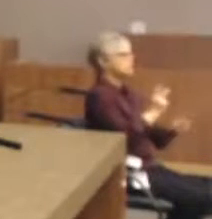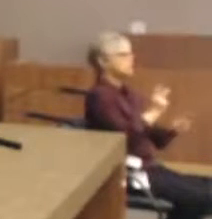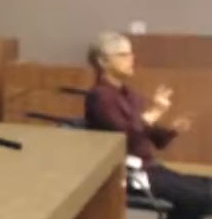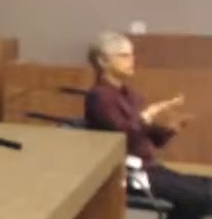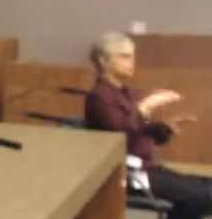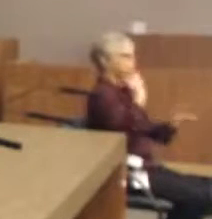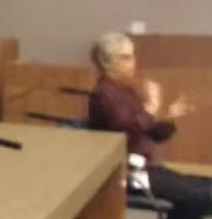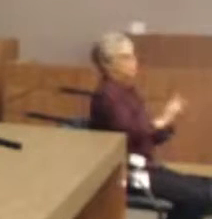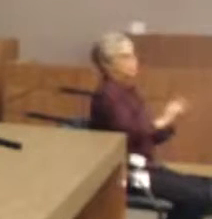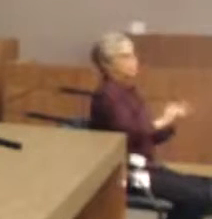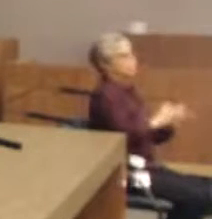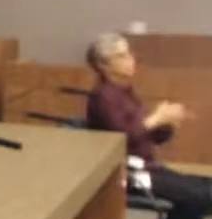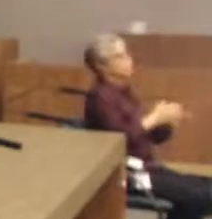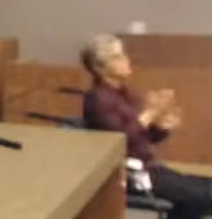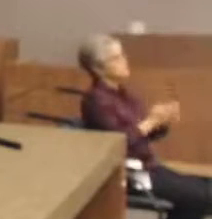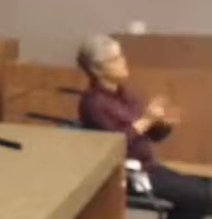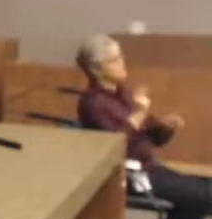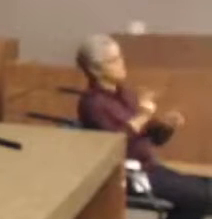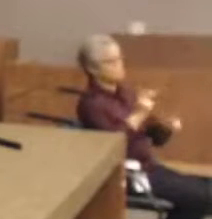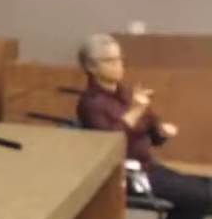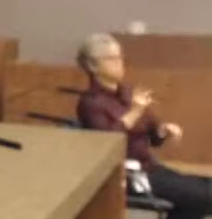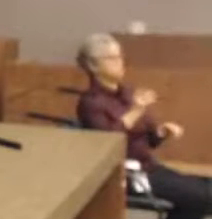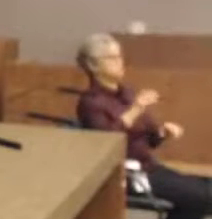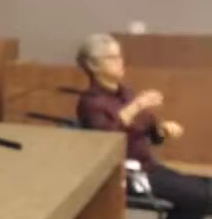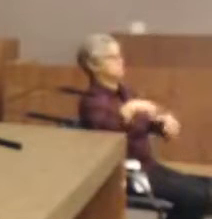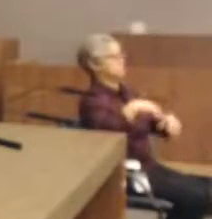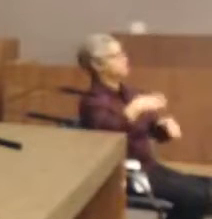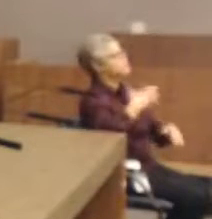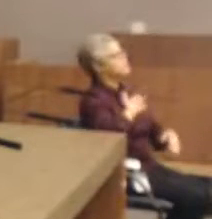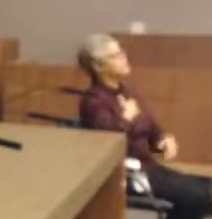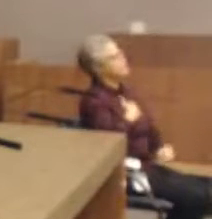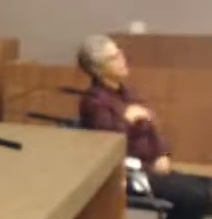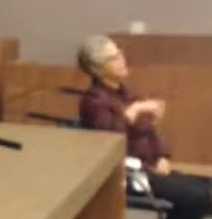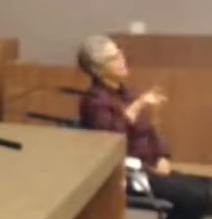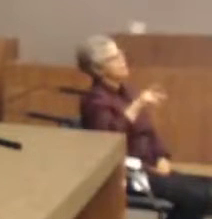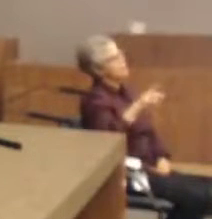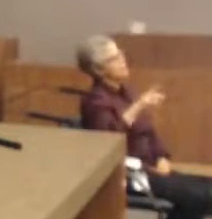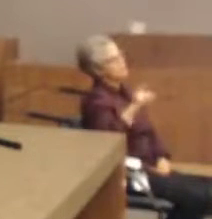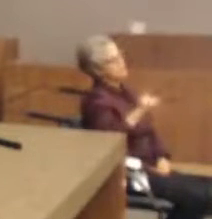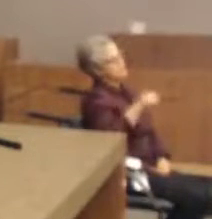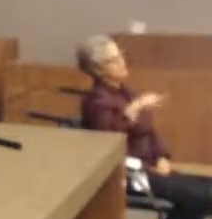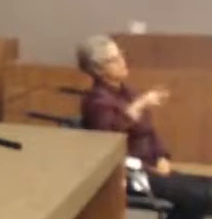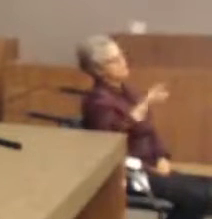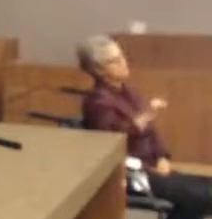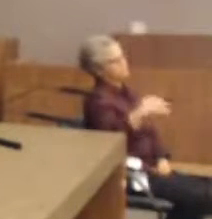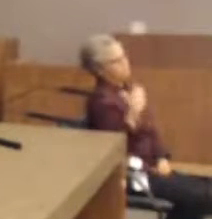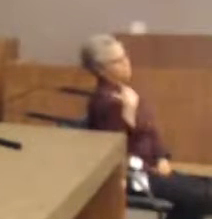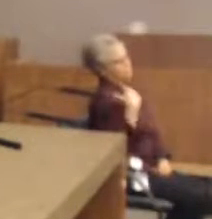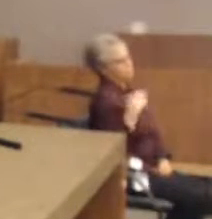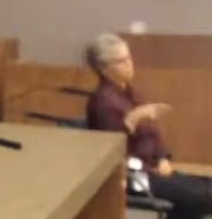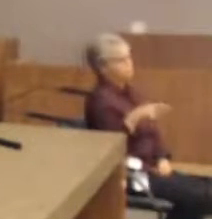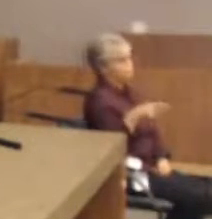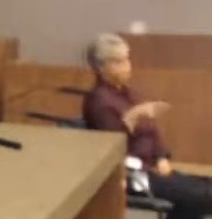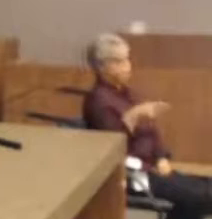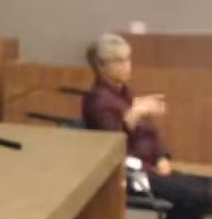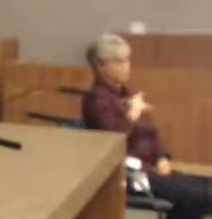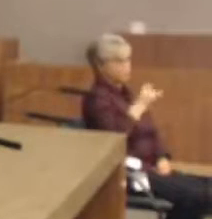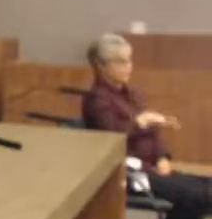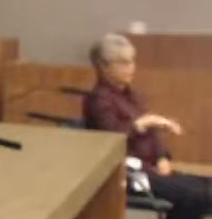nervous. My deputy chief cannot stand it. She hates when I do that. I'm the last person on the plane every time. I always do it to her.